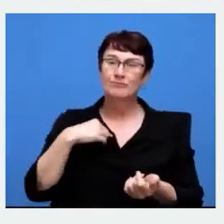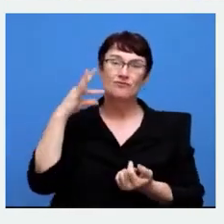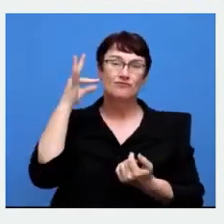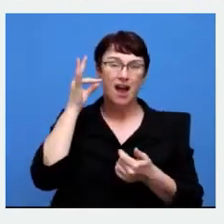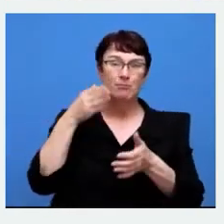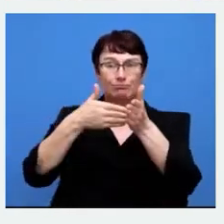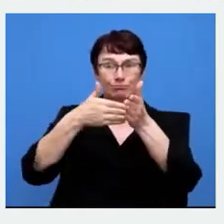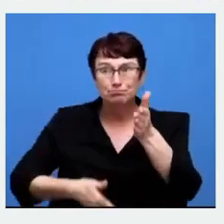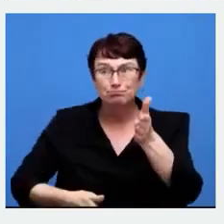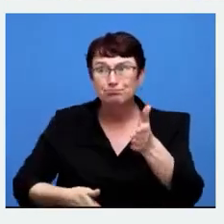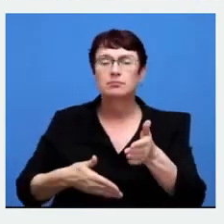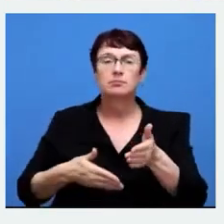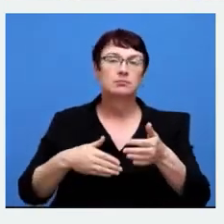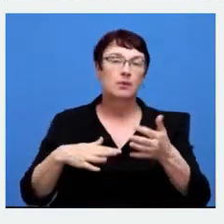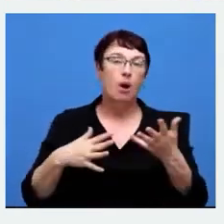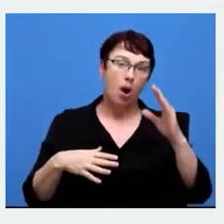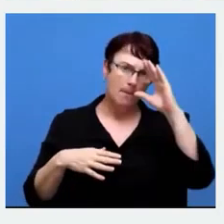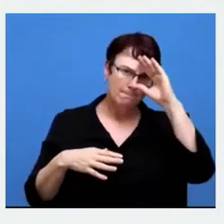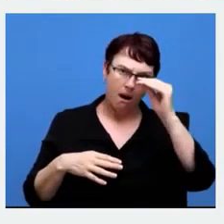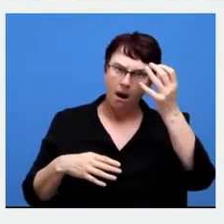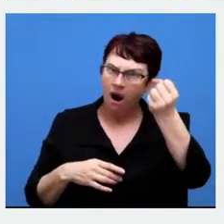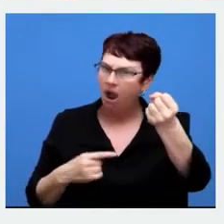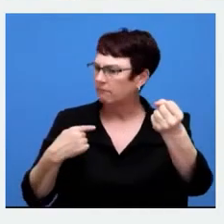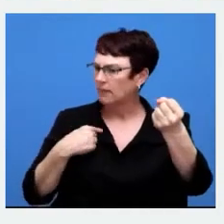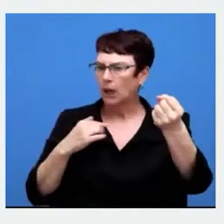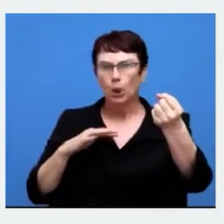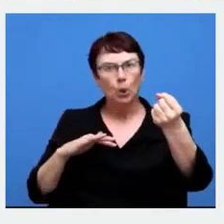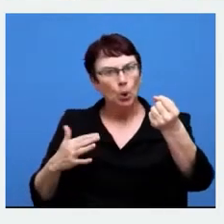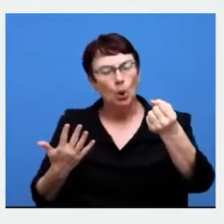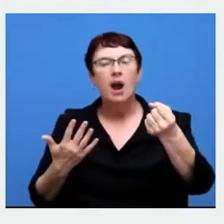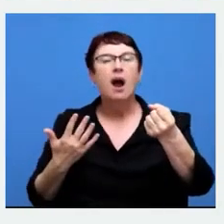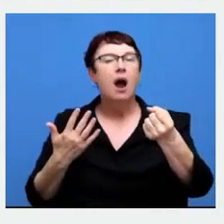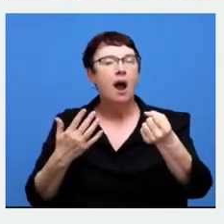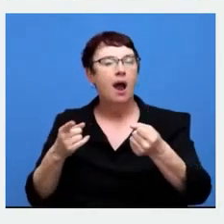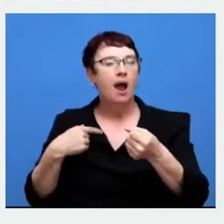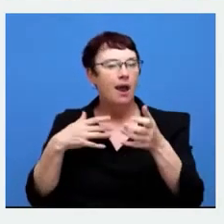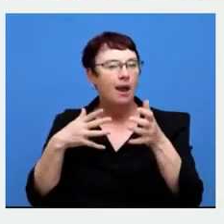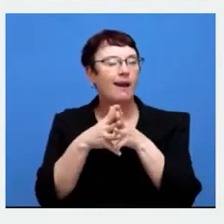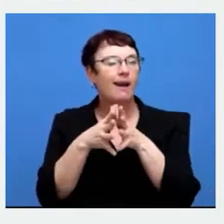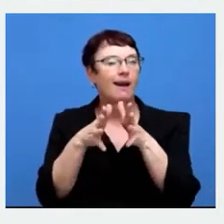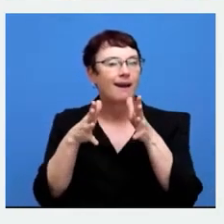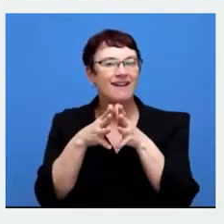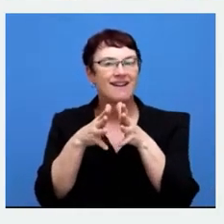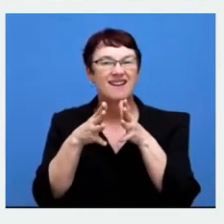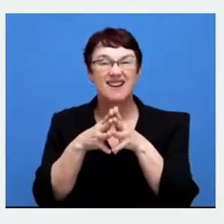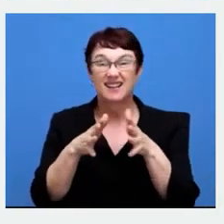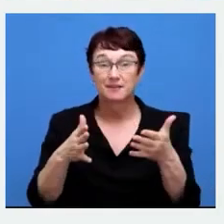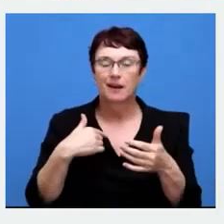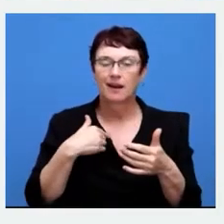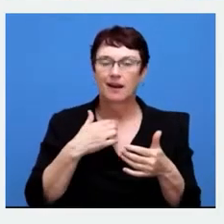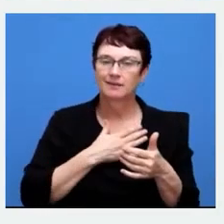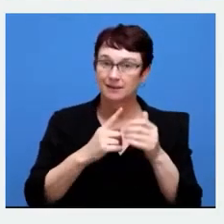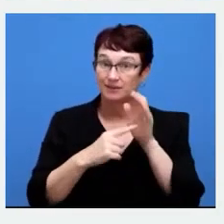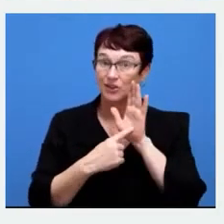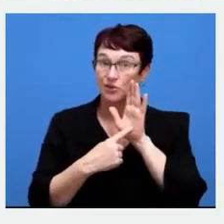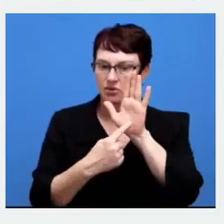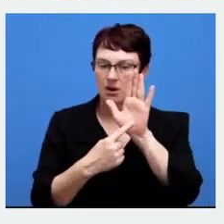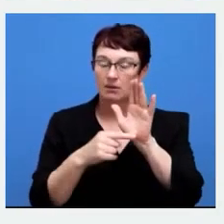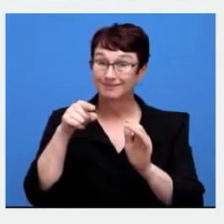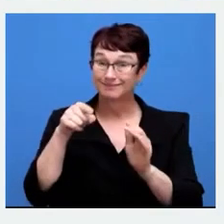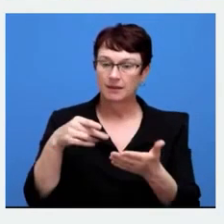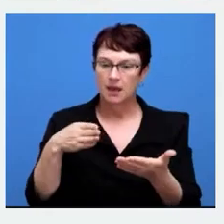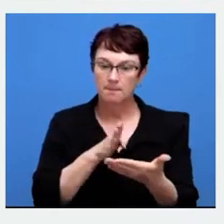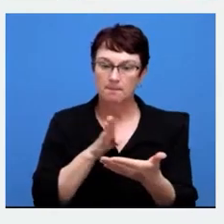this topic. I will briefly go just to show you, you know, this is a map, a complete map that is, let's